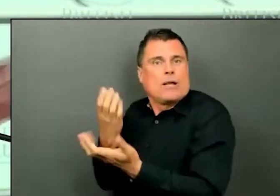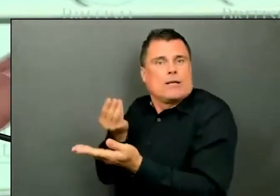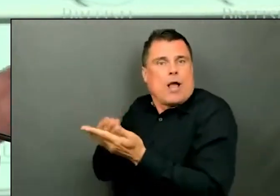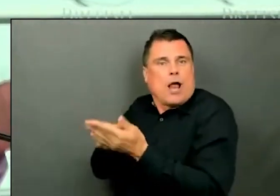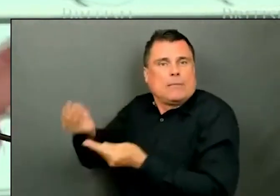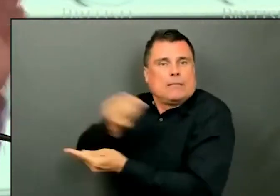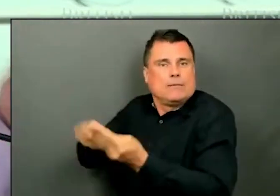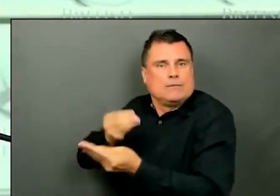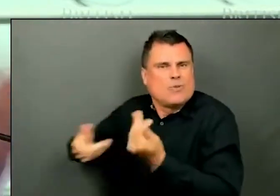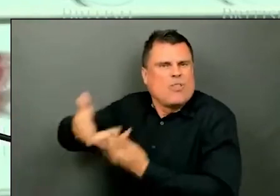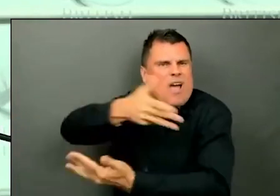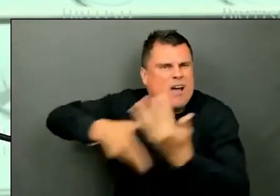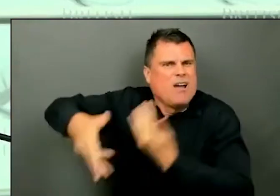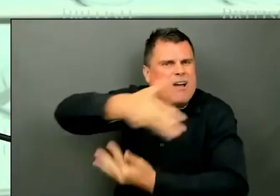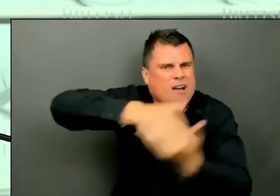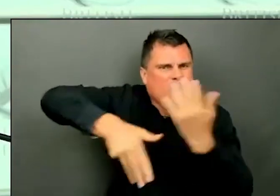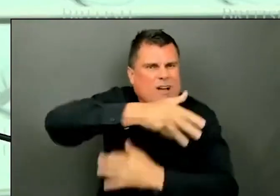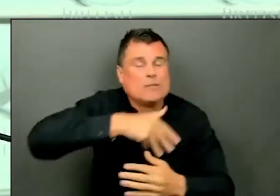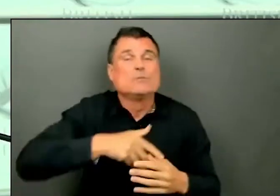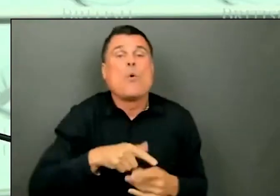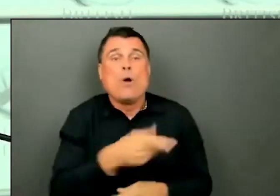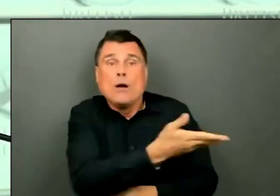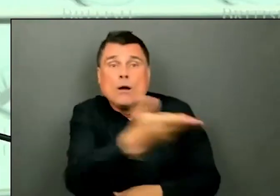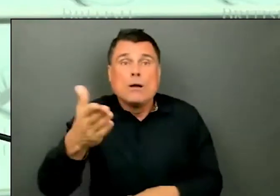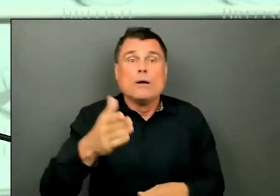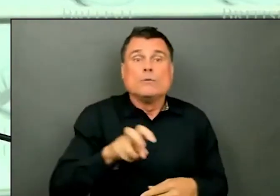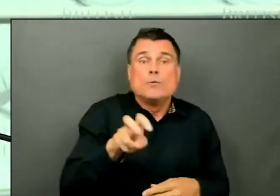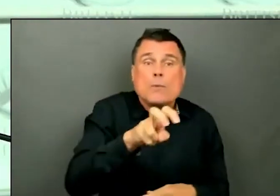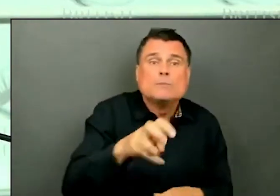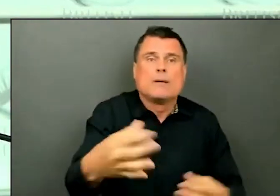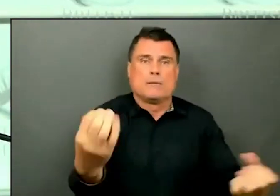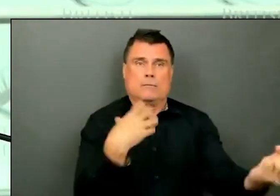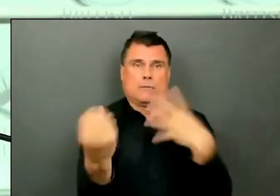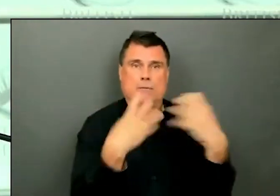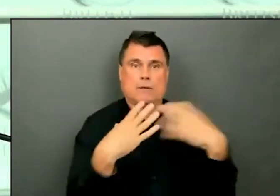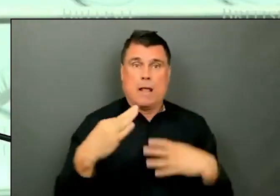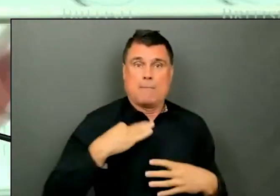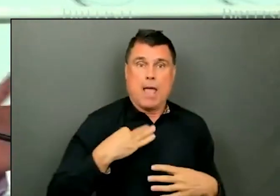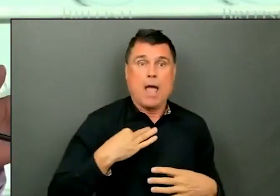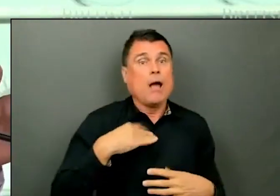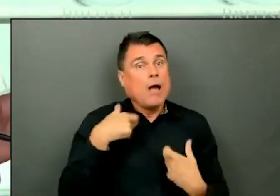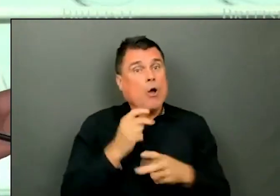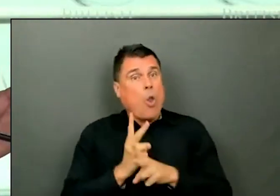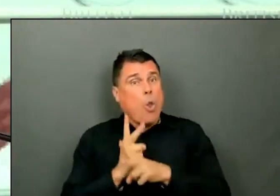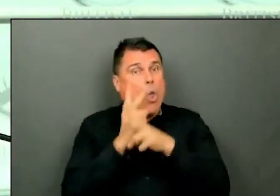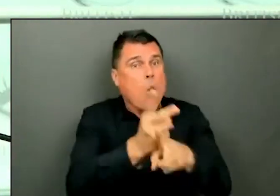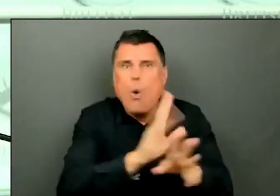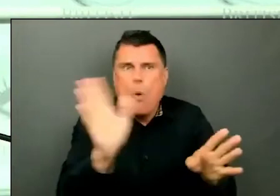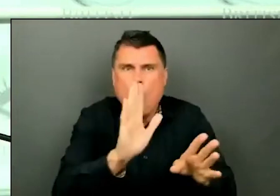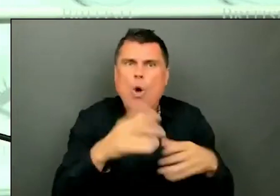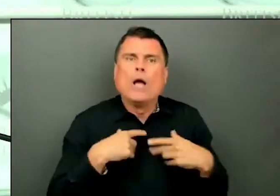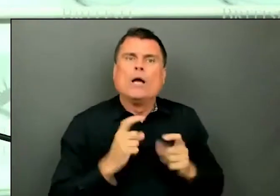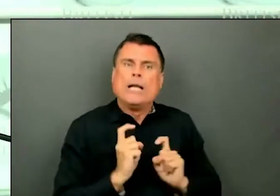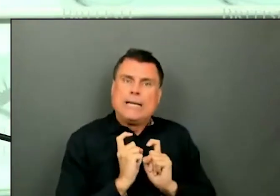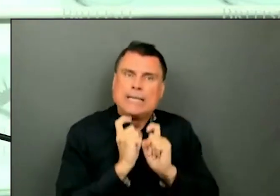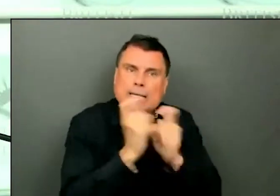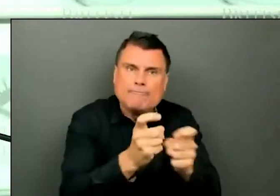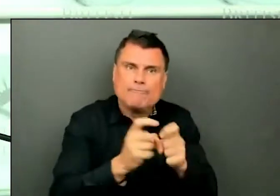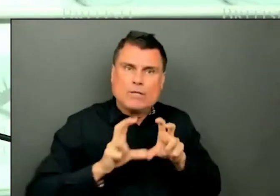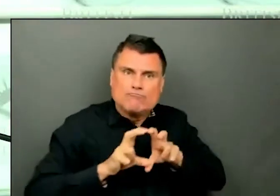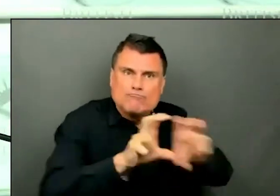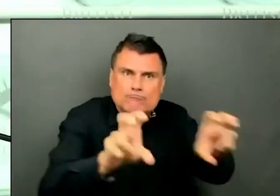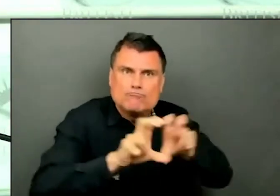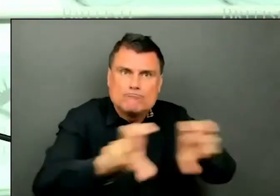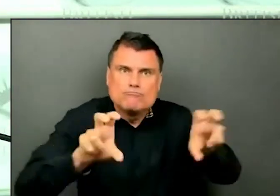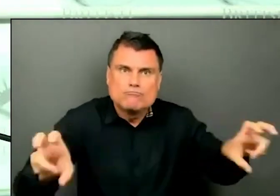BC. As the Premier said, these are grants, not loans. It's a very, very exciting day for the industry. The application window will be open until